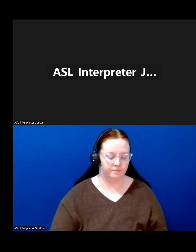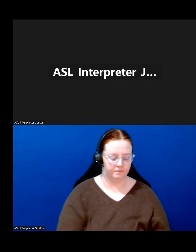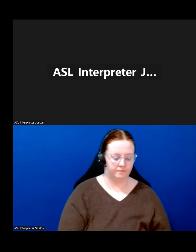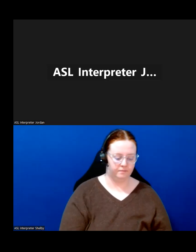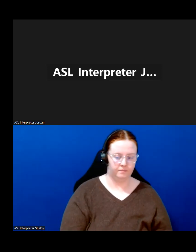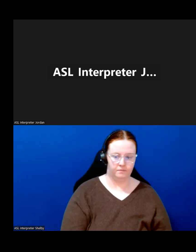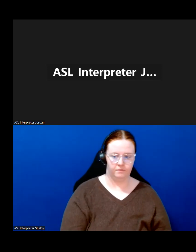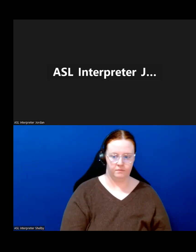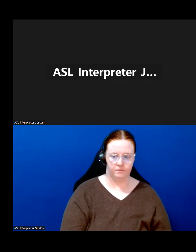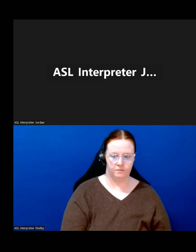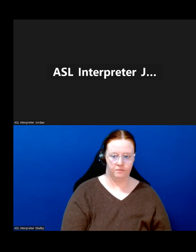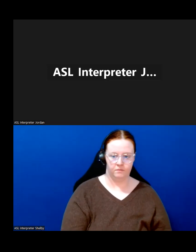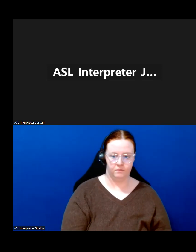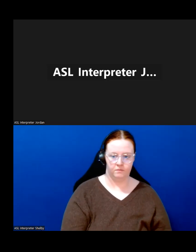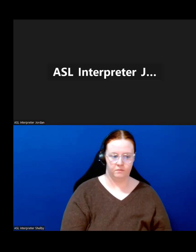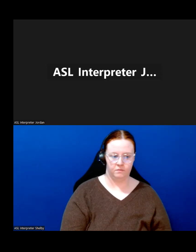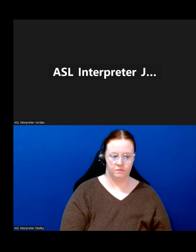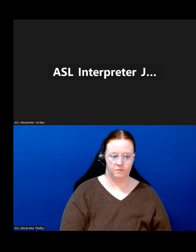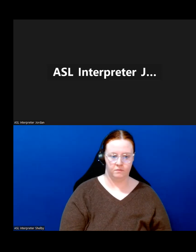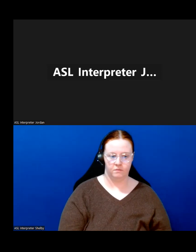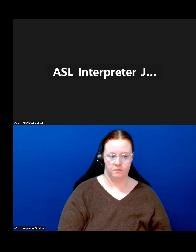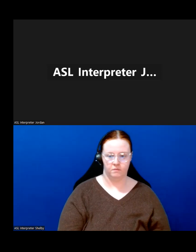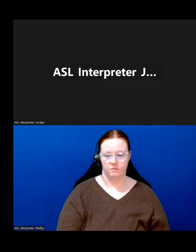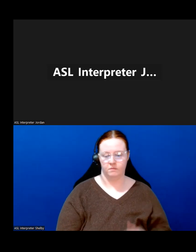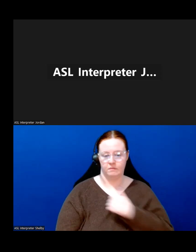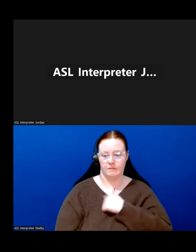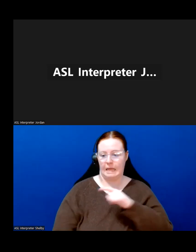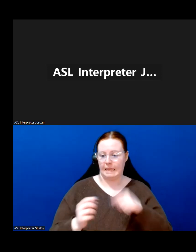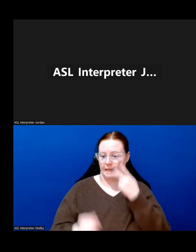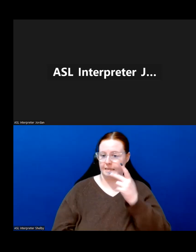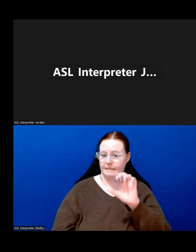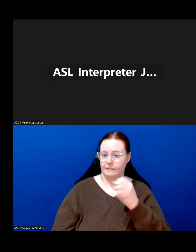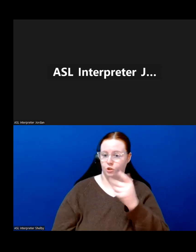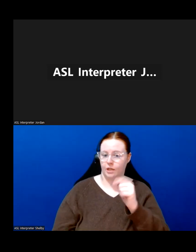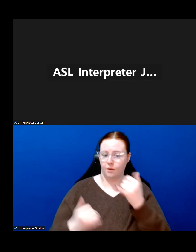And I'm going to have to apologize where I've changed over screens right now. I can't see the chat.